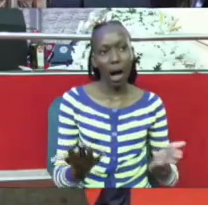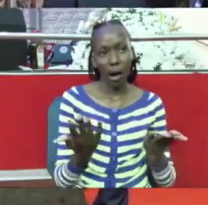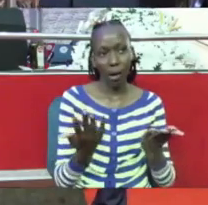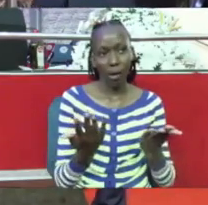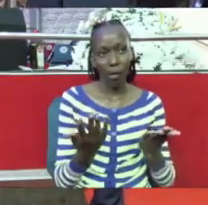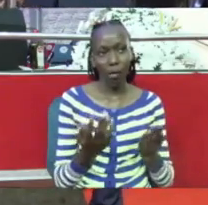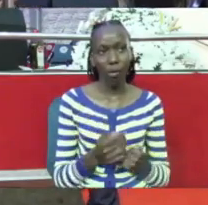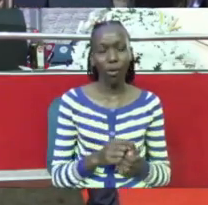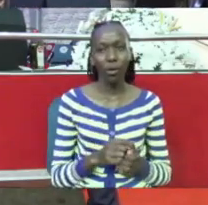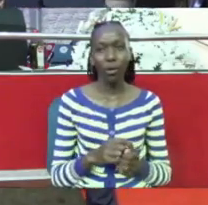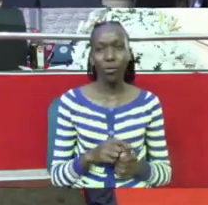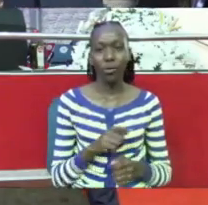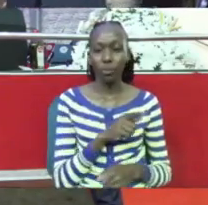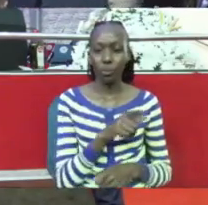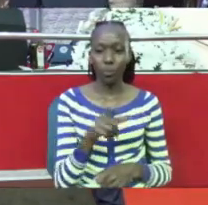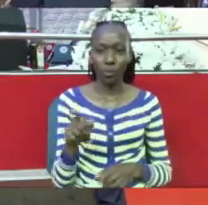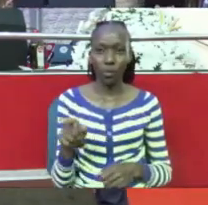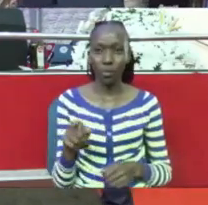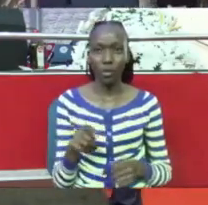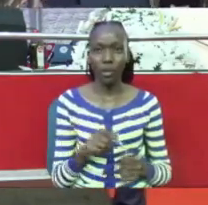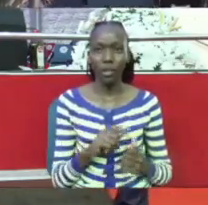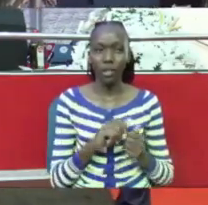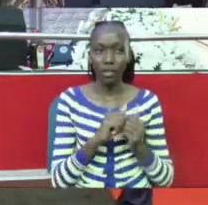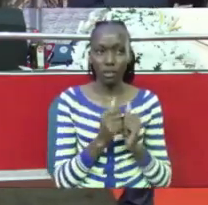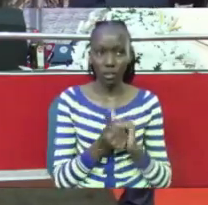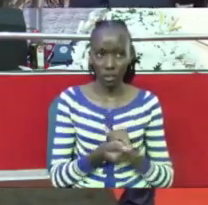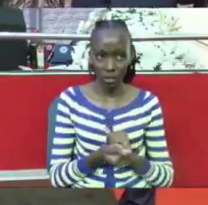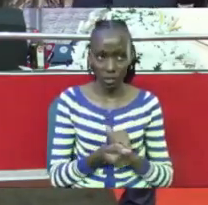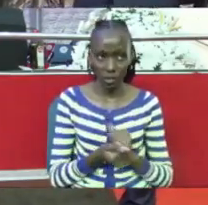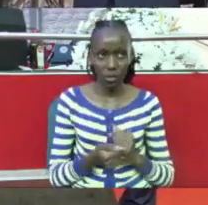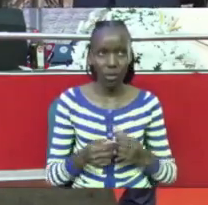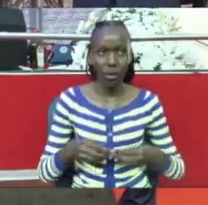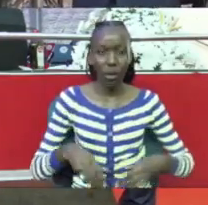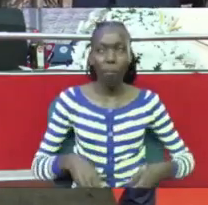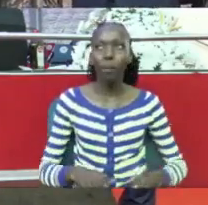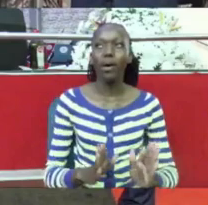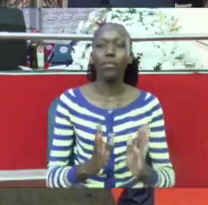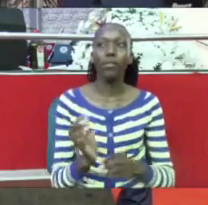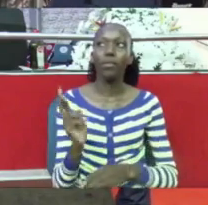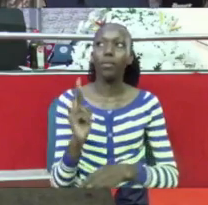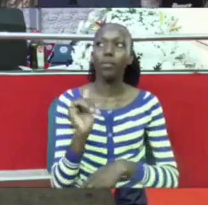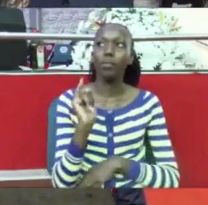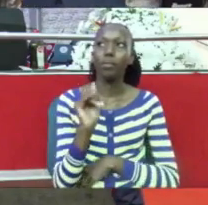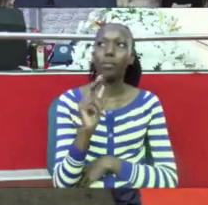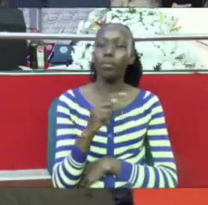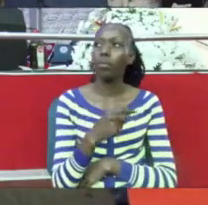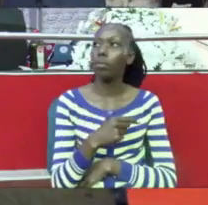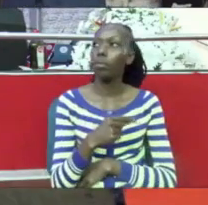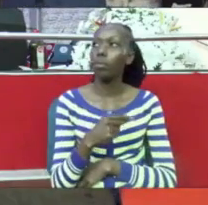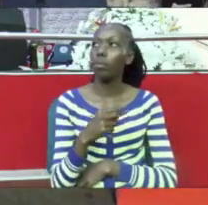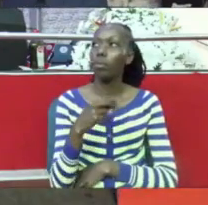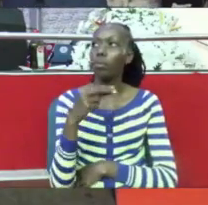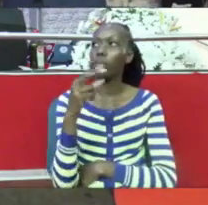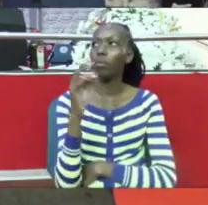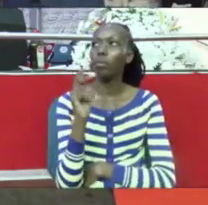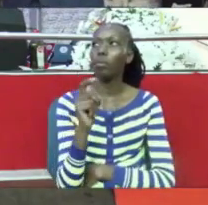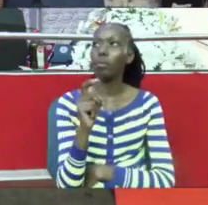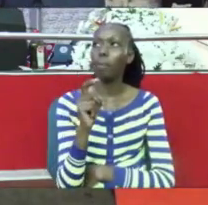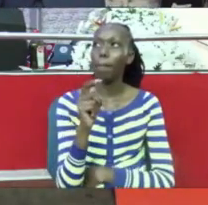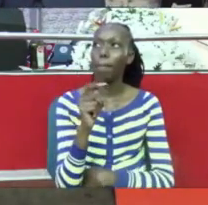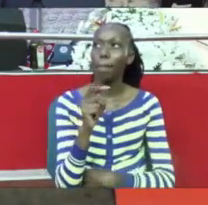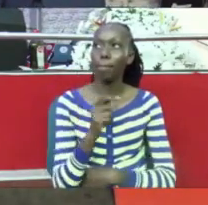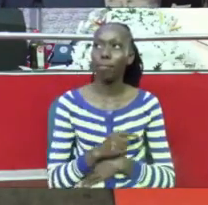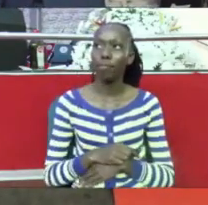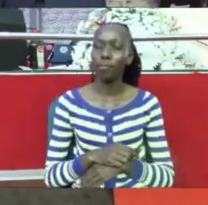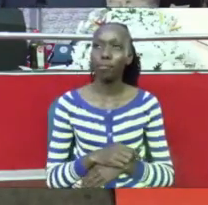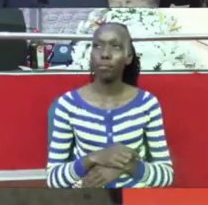kumdanganya baba yao. And they succeeded in Genesis 27. Na wakamweza katika Mwanzo 27. The Bible says so